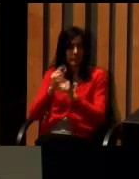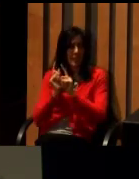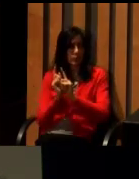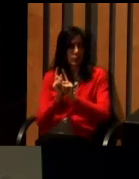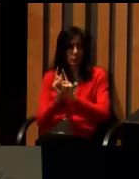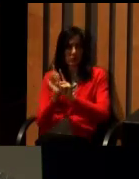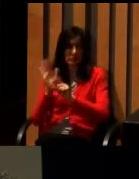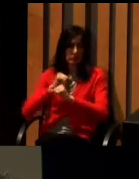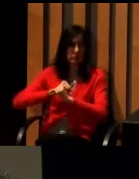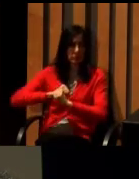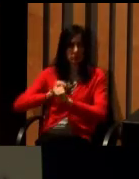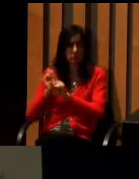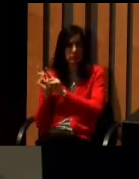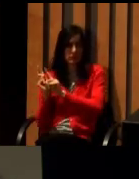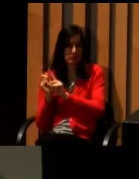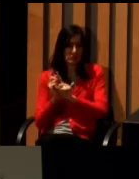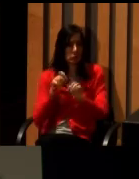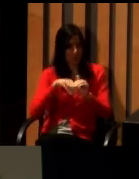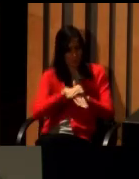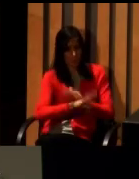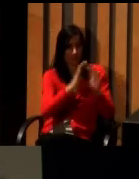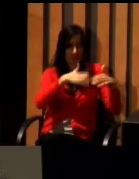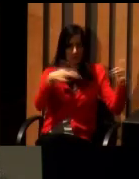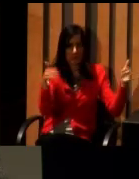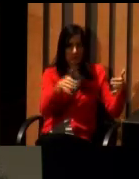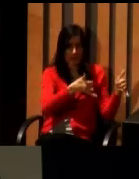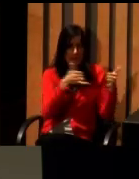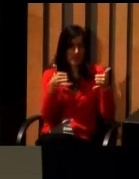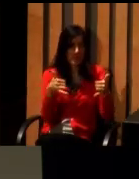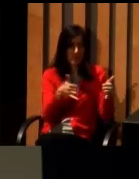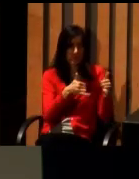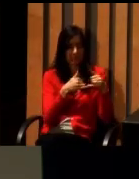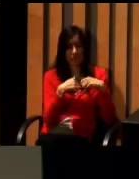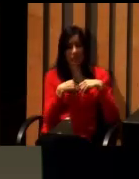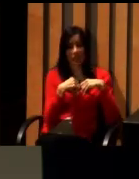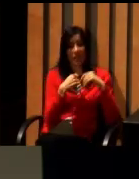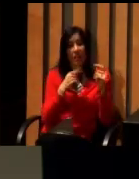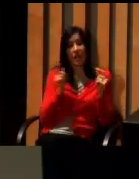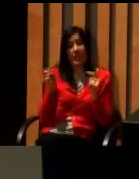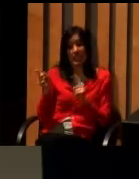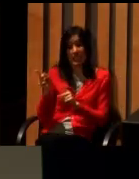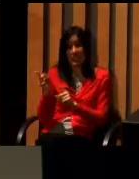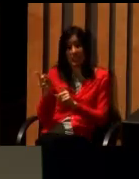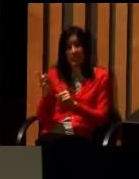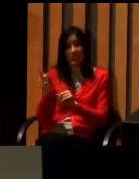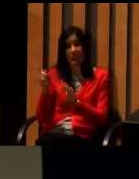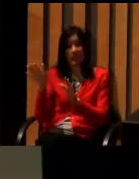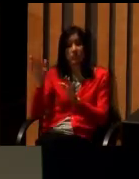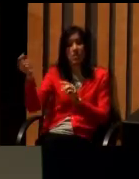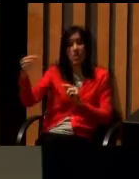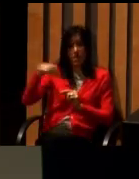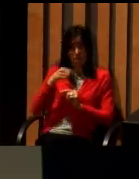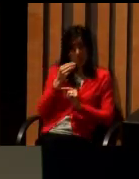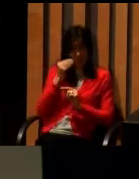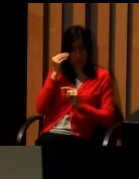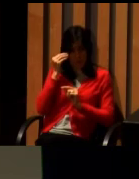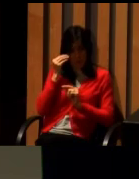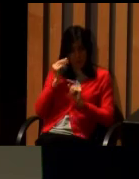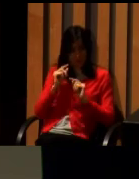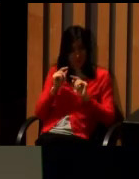stadium. When he came back home, he could not play in front of his relatives and